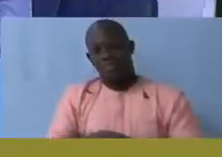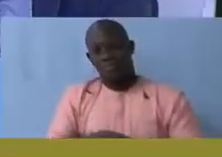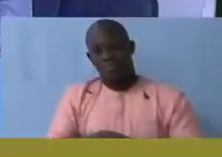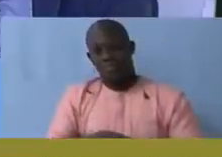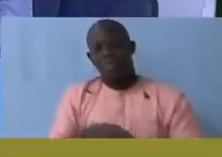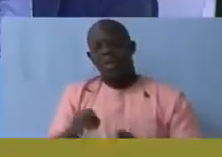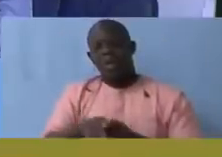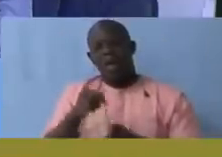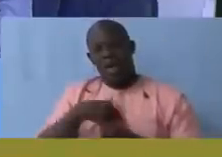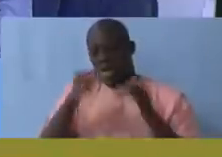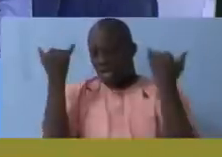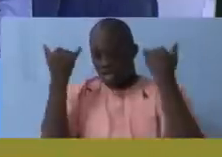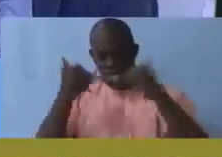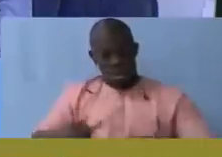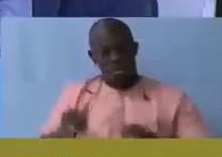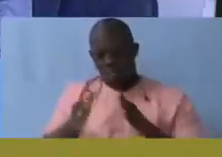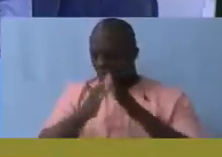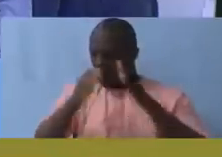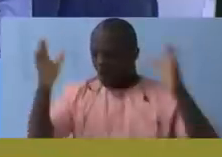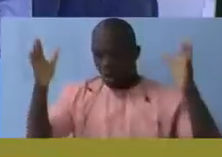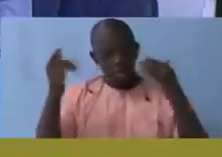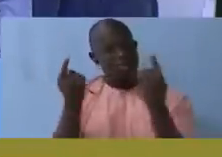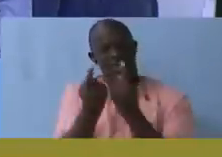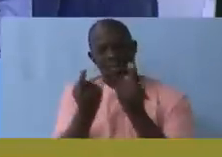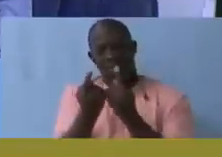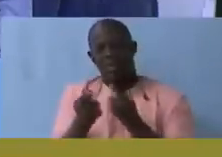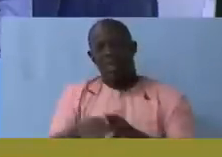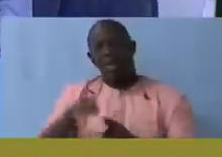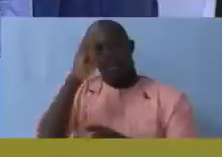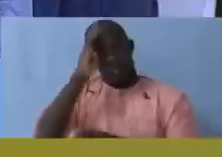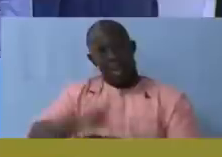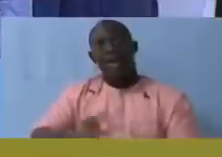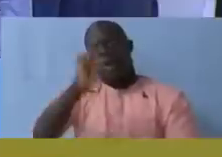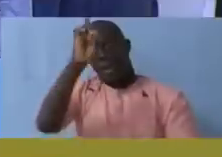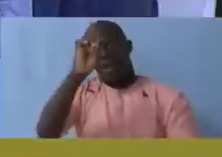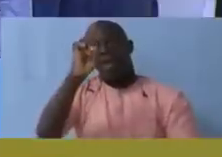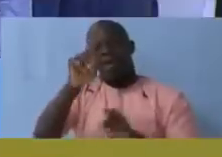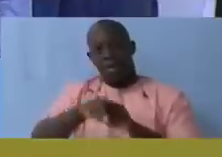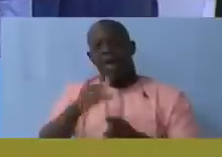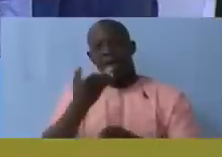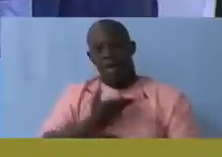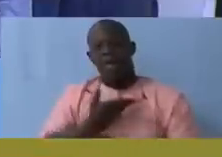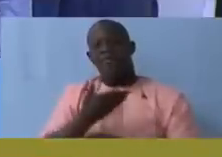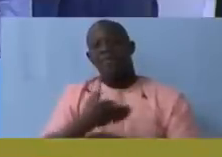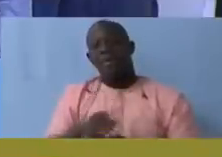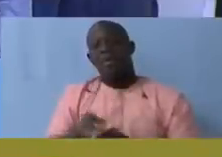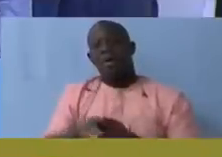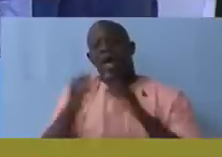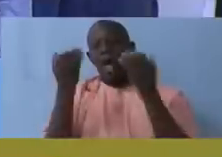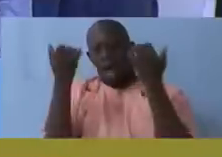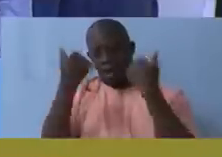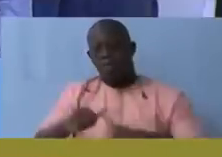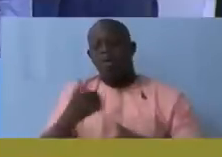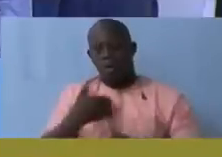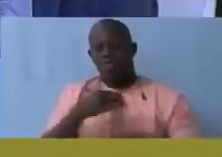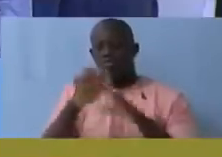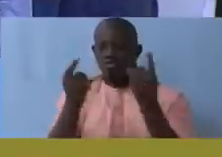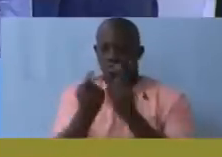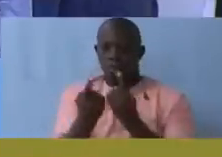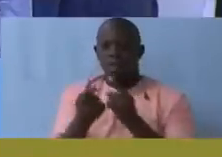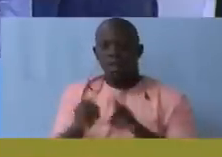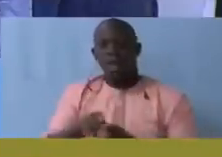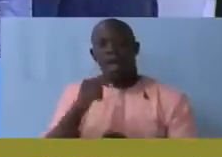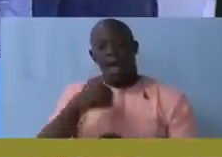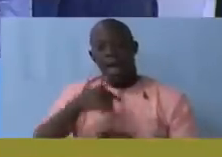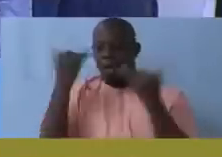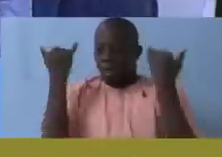I lose a lot. Thank God I have gained also. But I lose a lot. If I